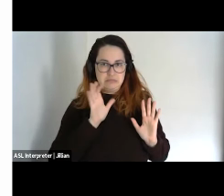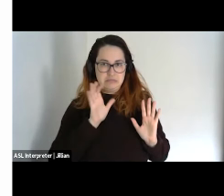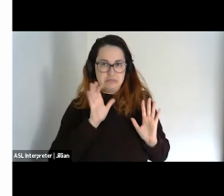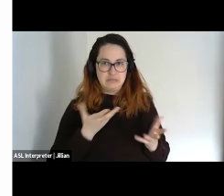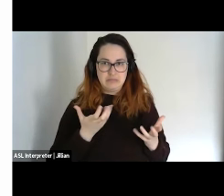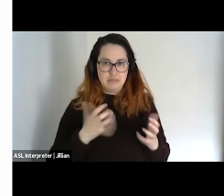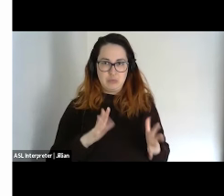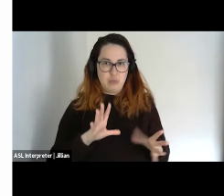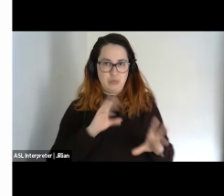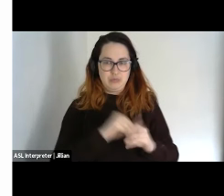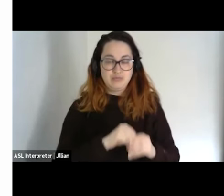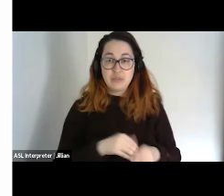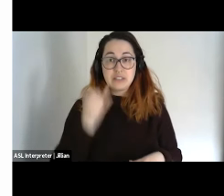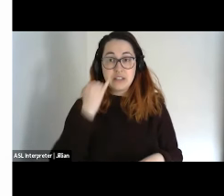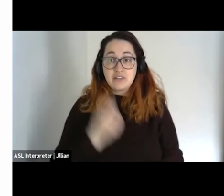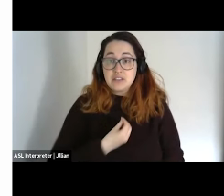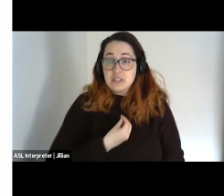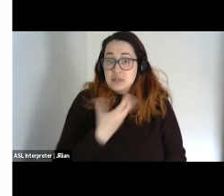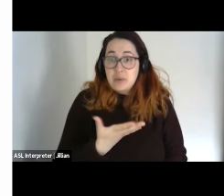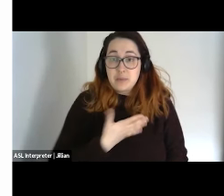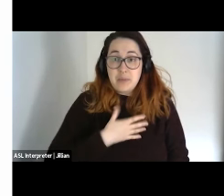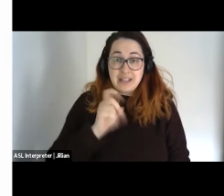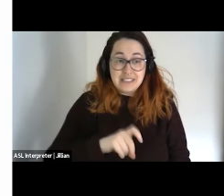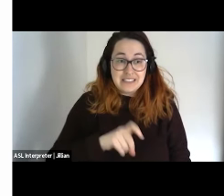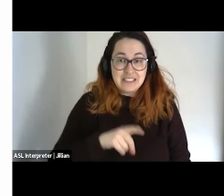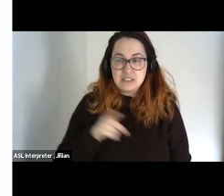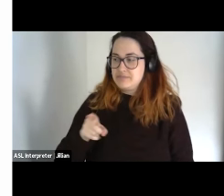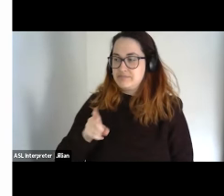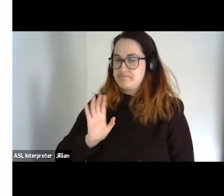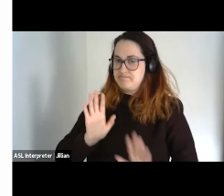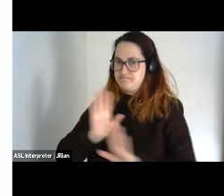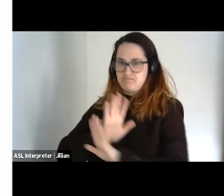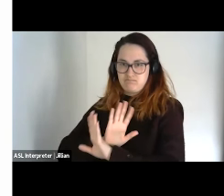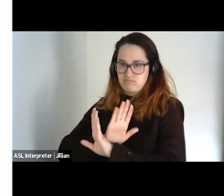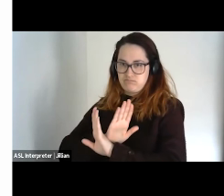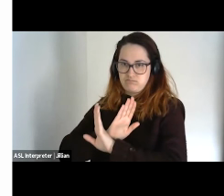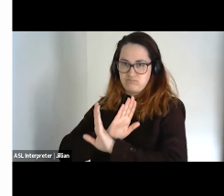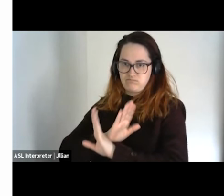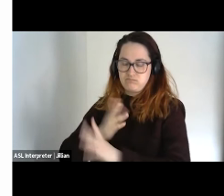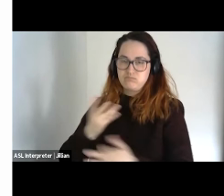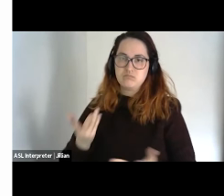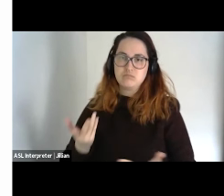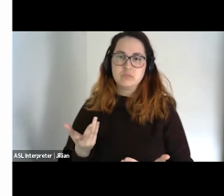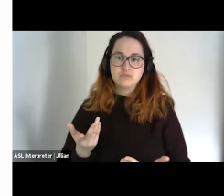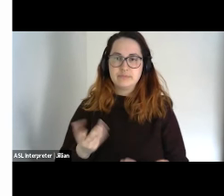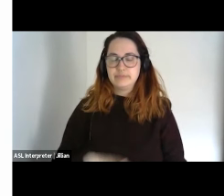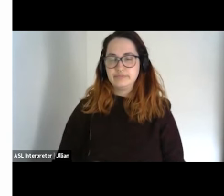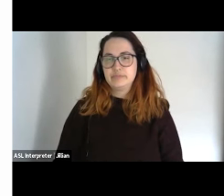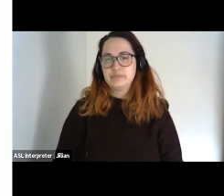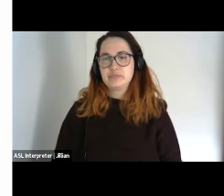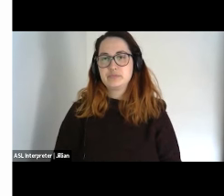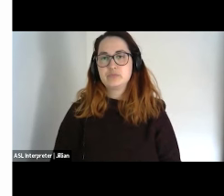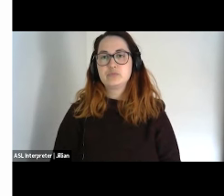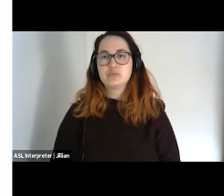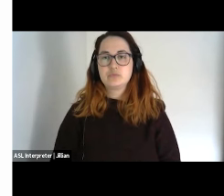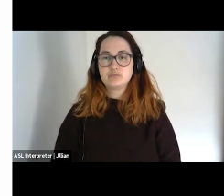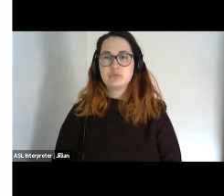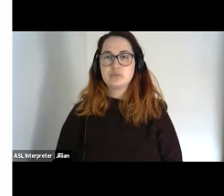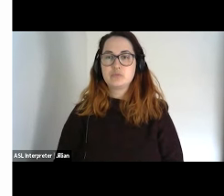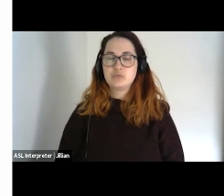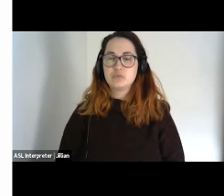your needs, it was met with a lot of pushback. Okay, that might have led you to have a passive communication style. We do the same